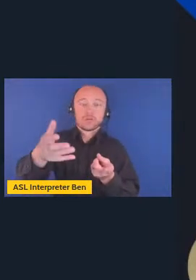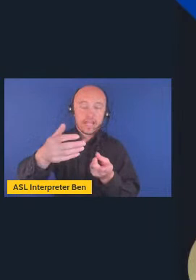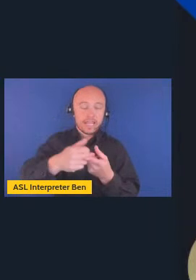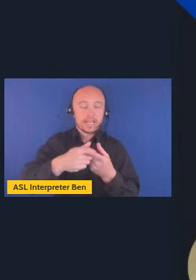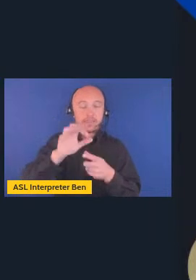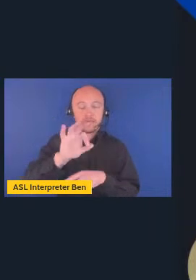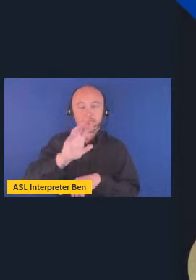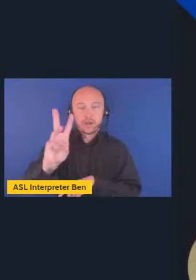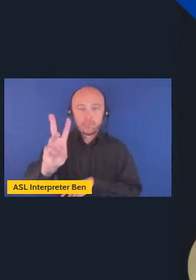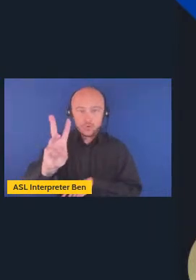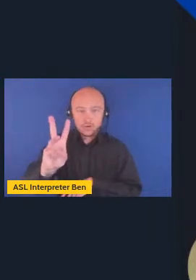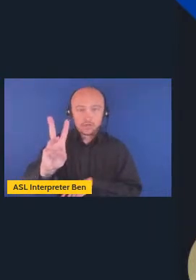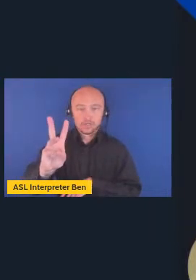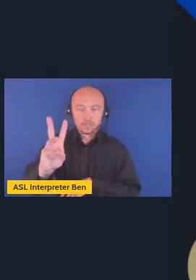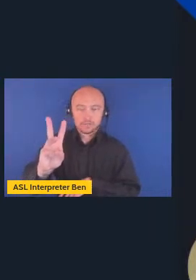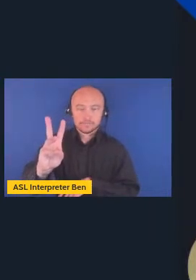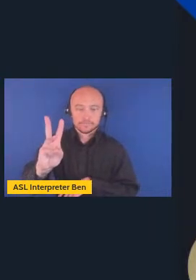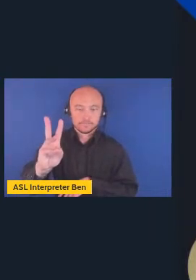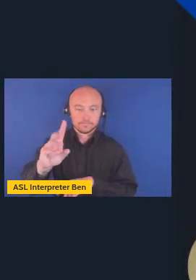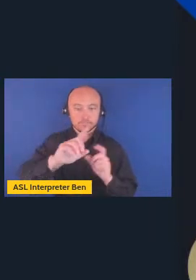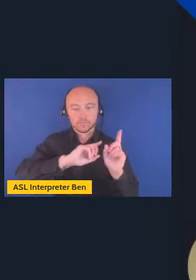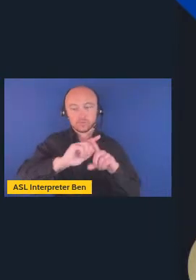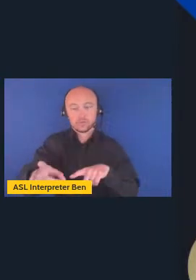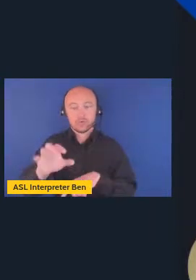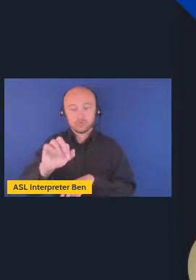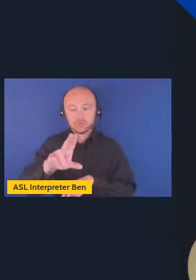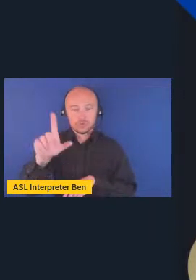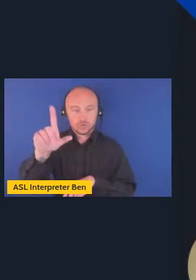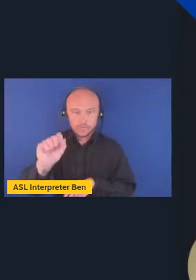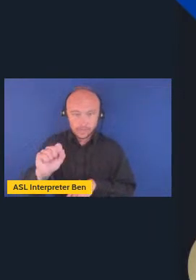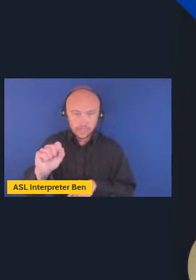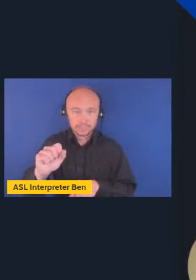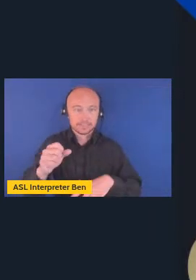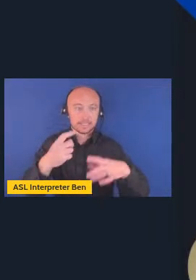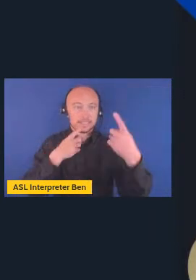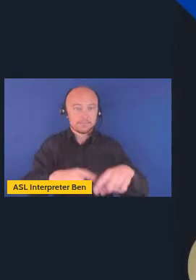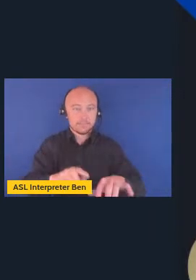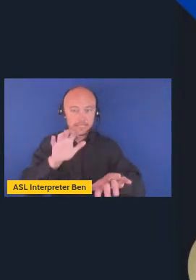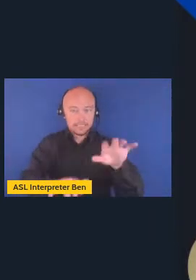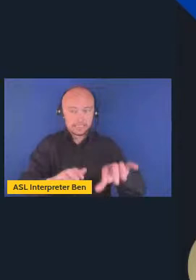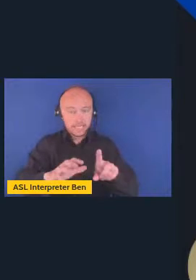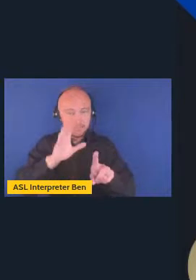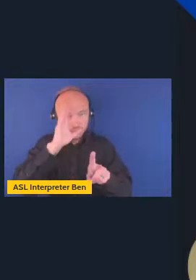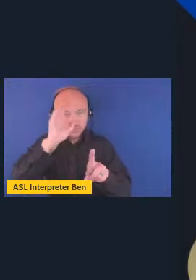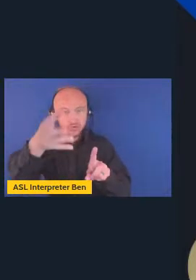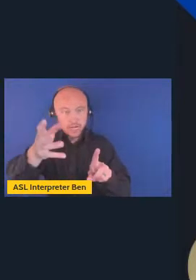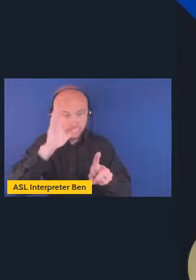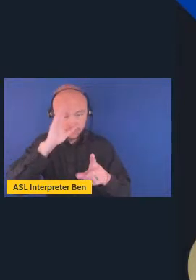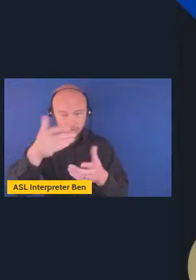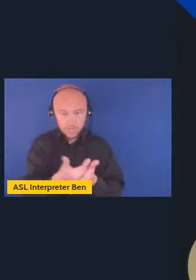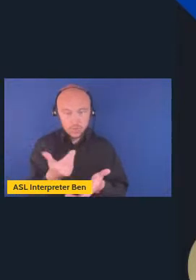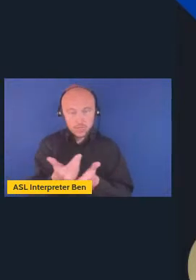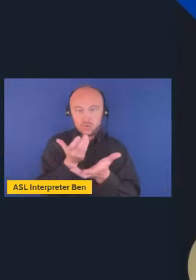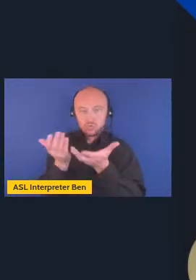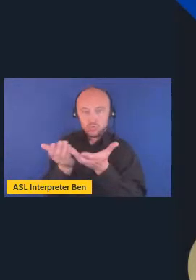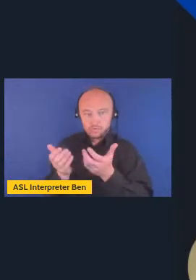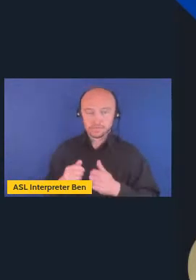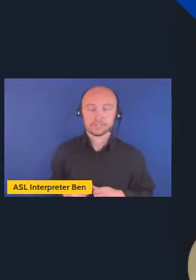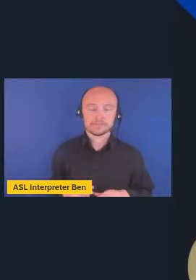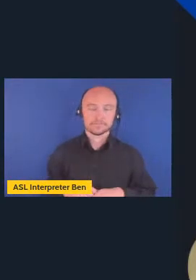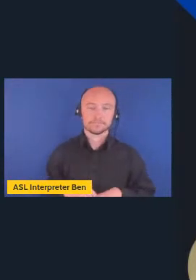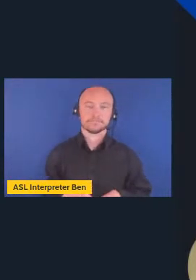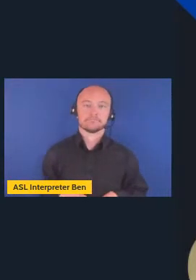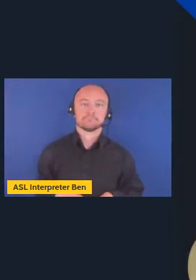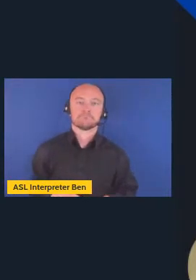framework, when you go to the serverless framework and the command you type to create, it creates a new service. And if you want